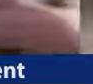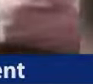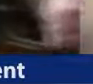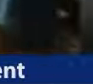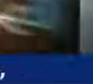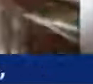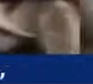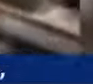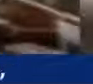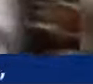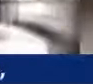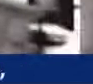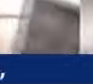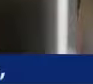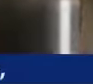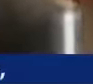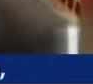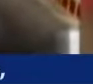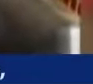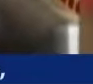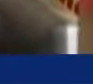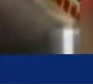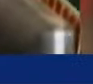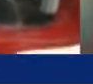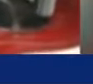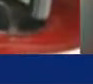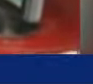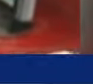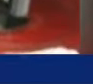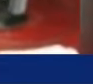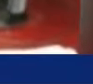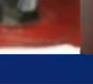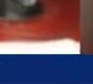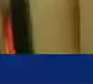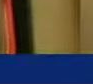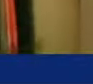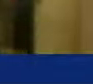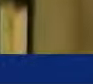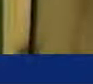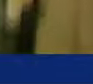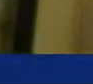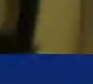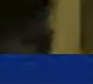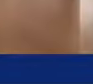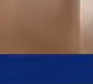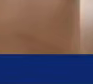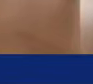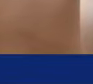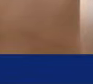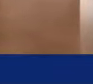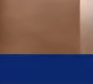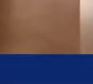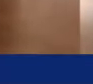supplies management, social work and social administration, information technology, counseling and guidance, human